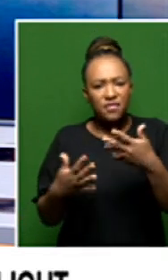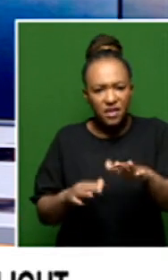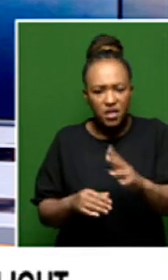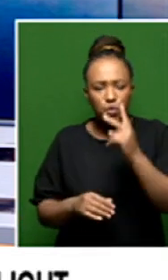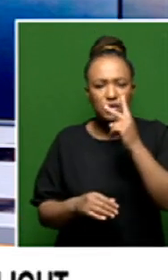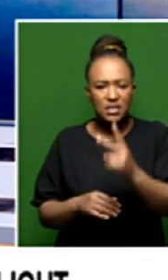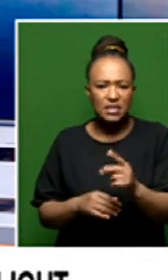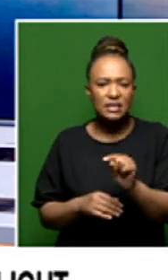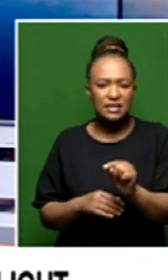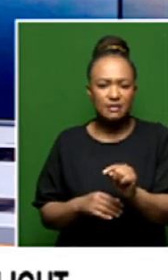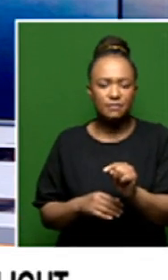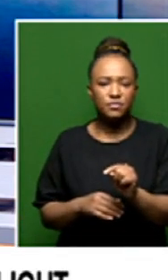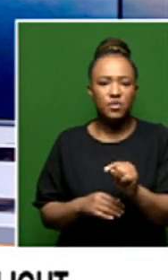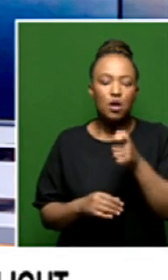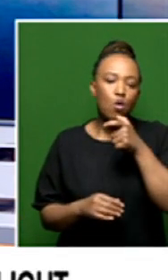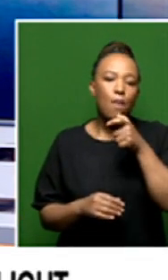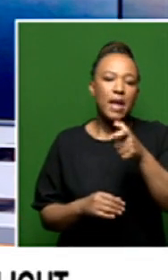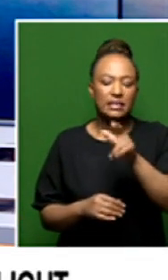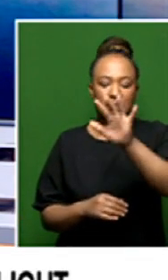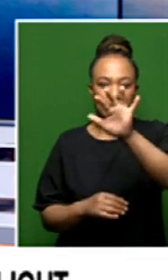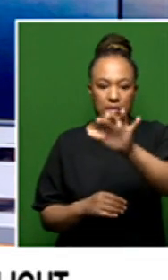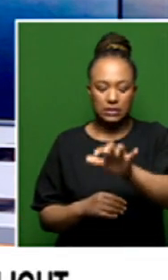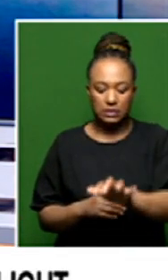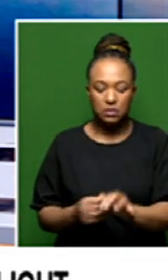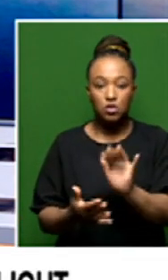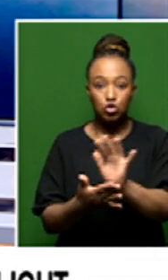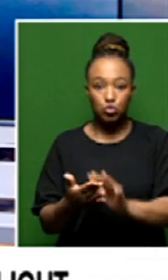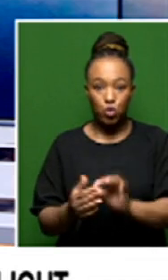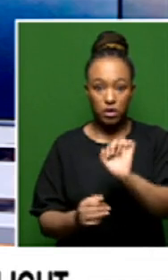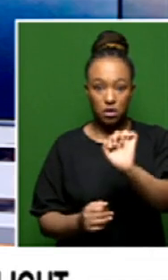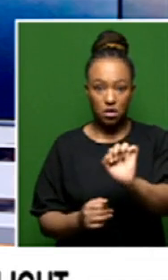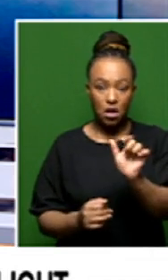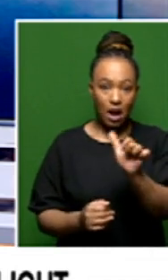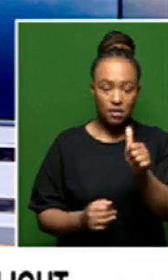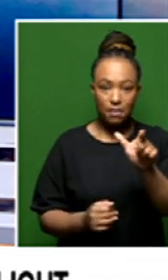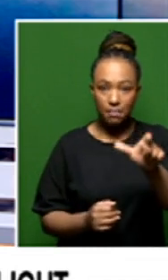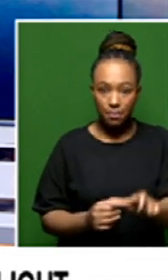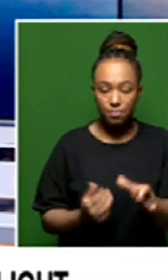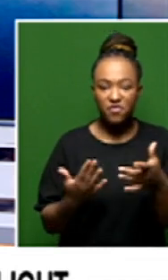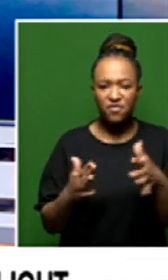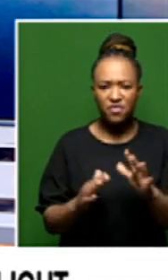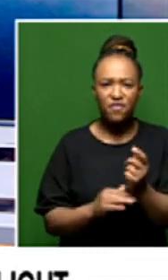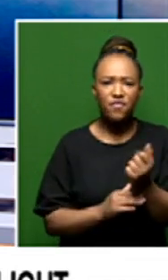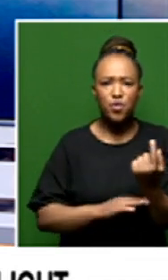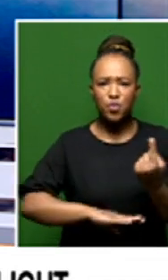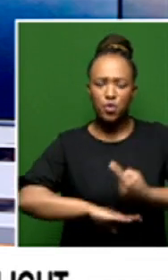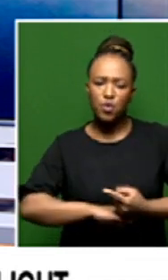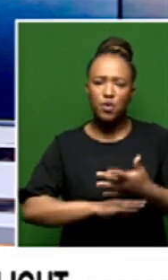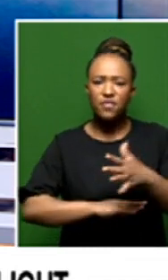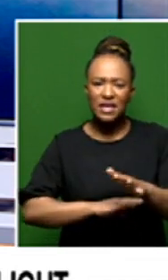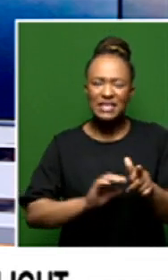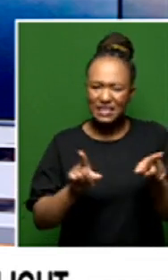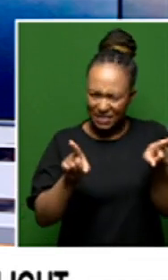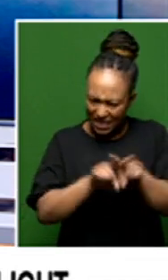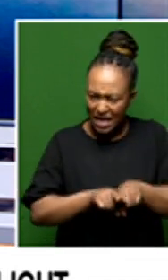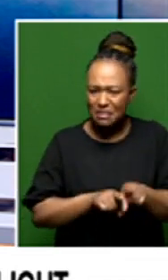on the comment section of your story that somebody else a few days before has gone through the